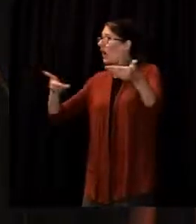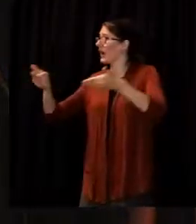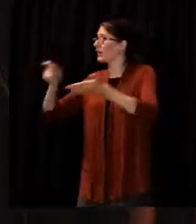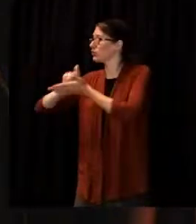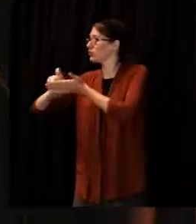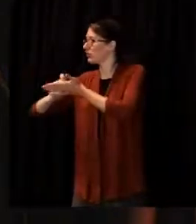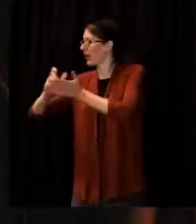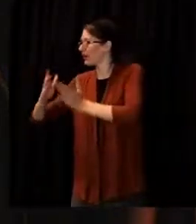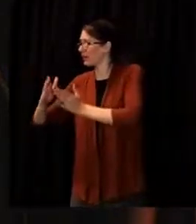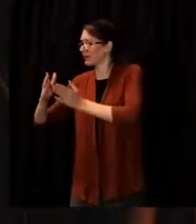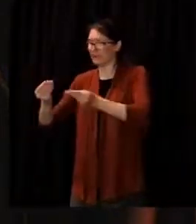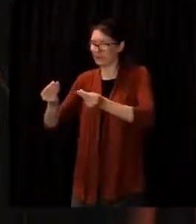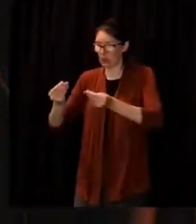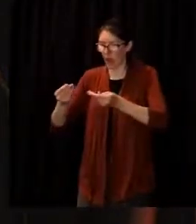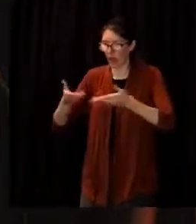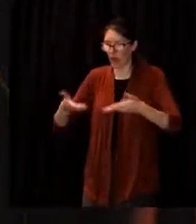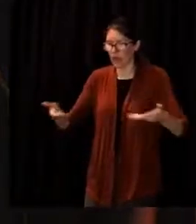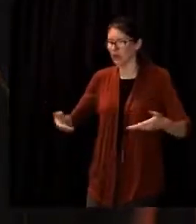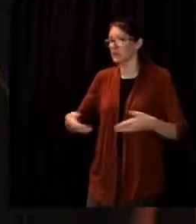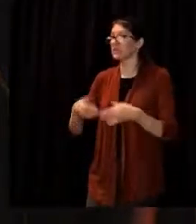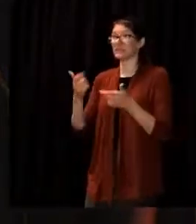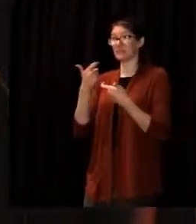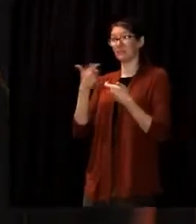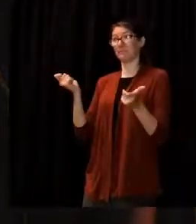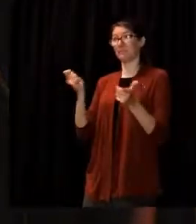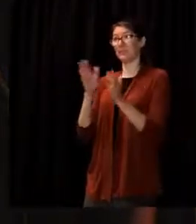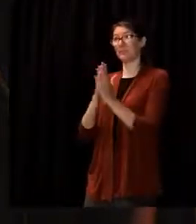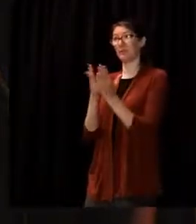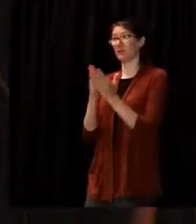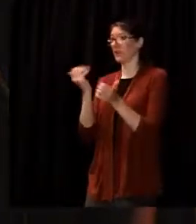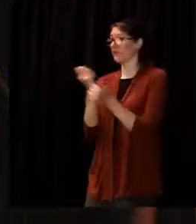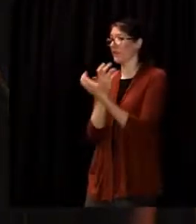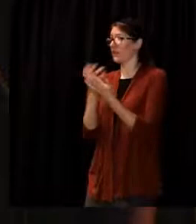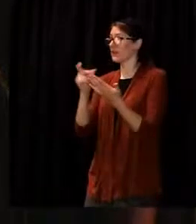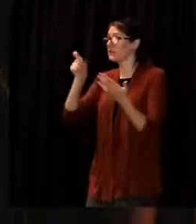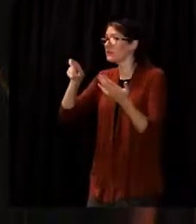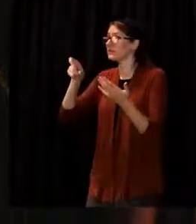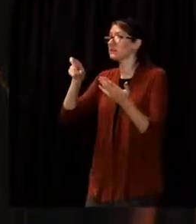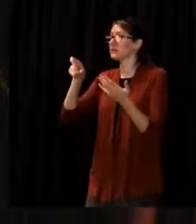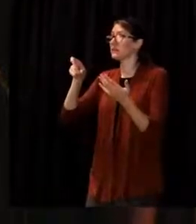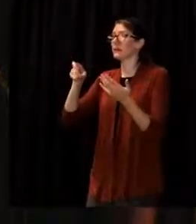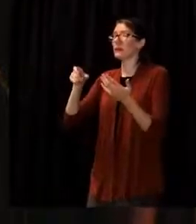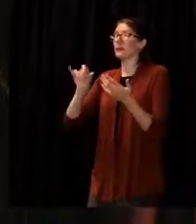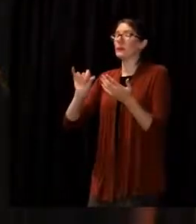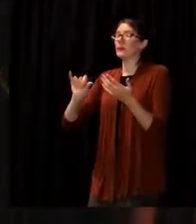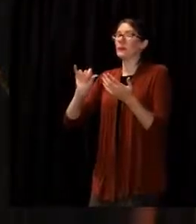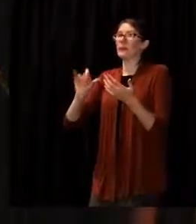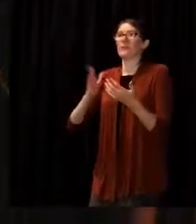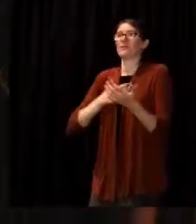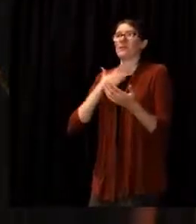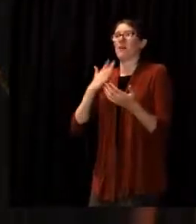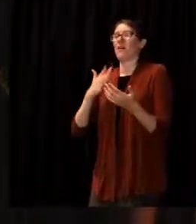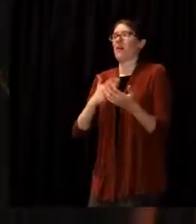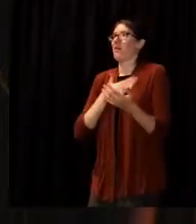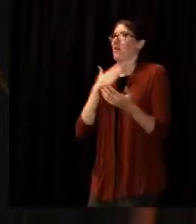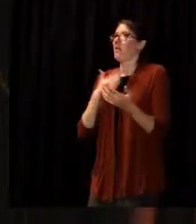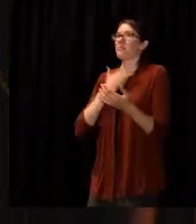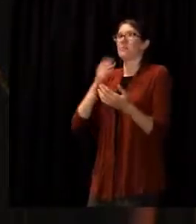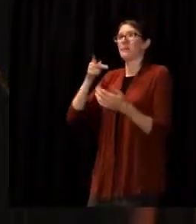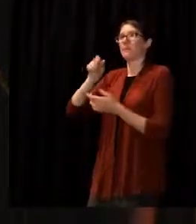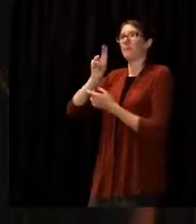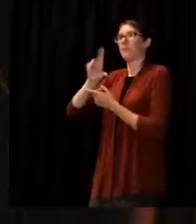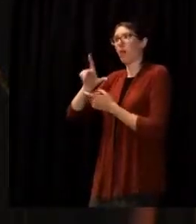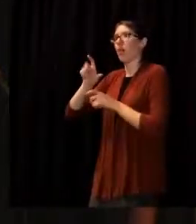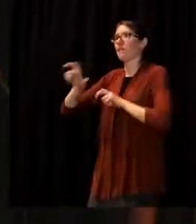get the materials. And it's a big book, all the materials. Aren't you glad Paul invested in the technology of his